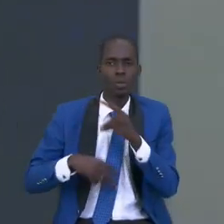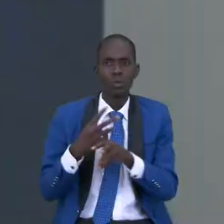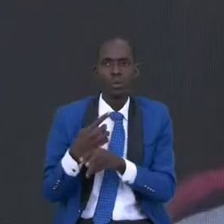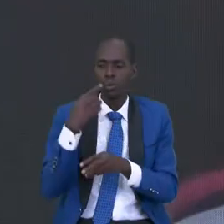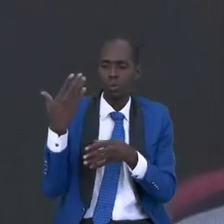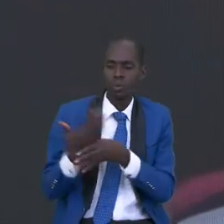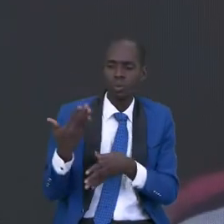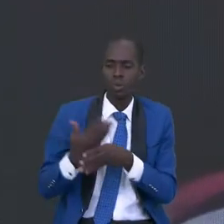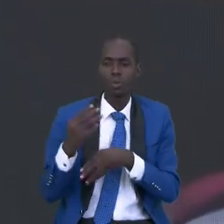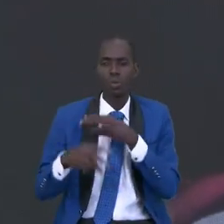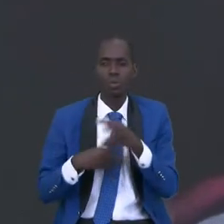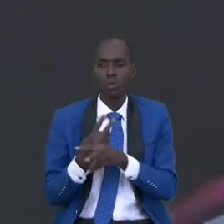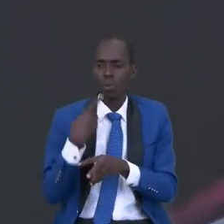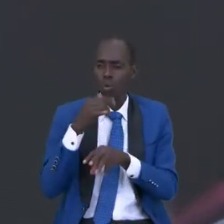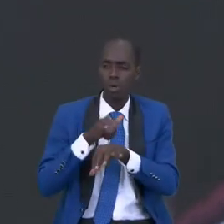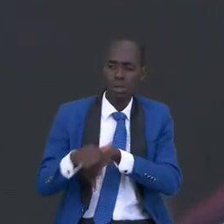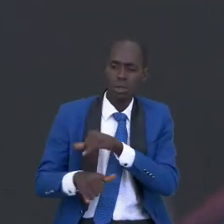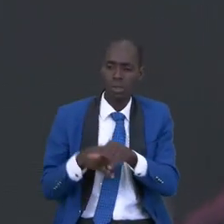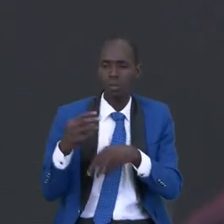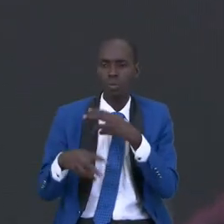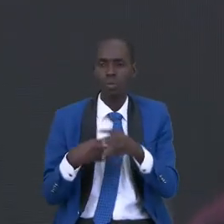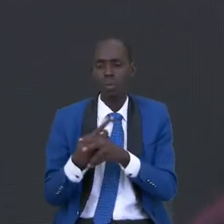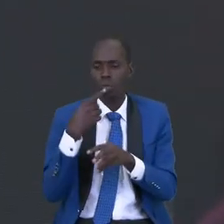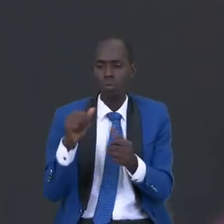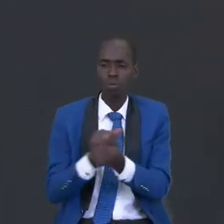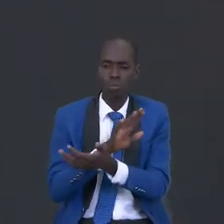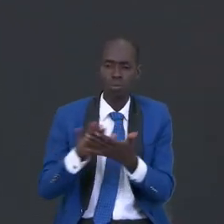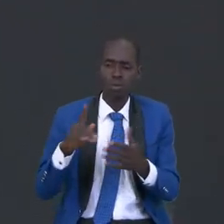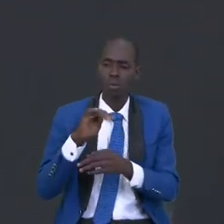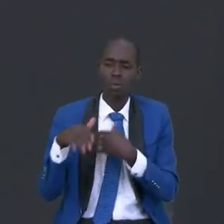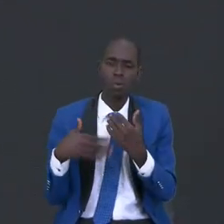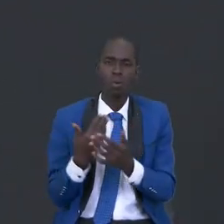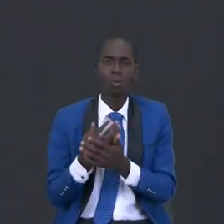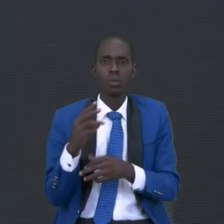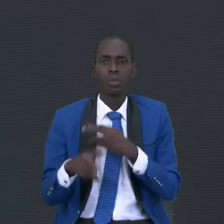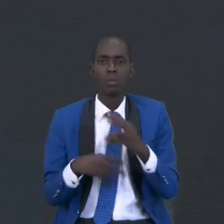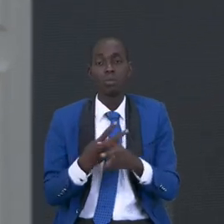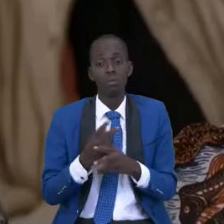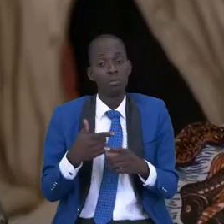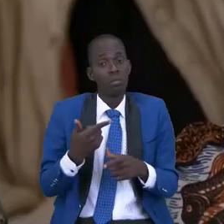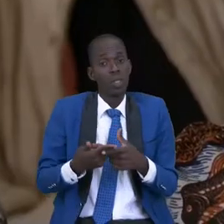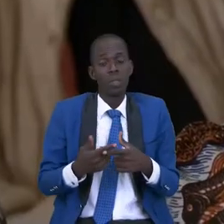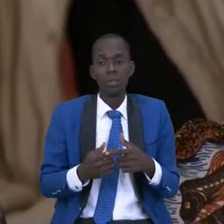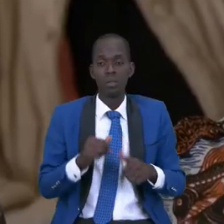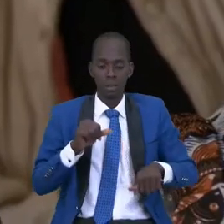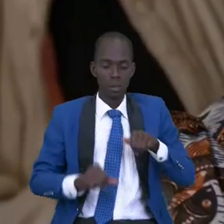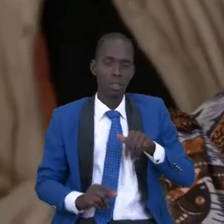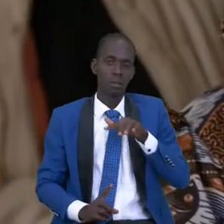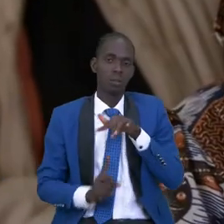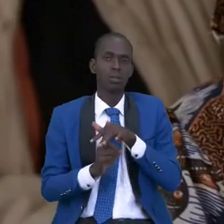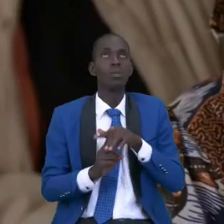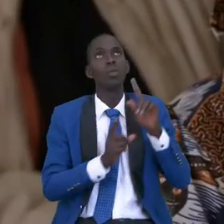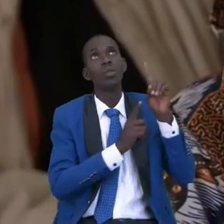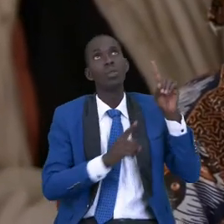who deceives the whole world, who destroys the whole world, I have unbelief. Lord,